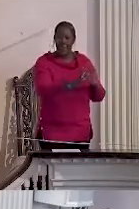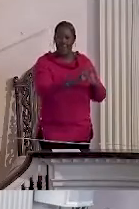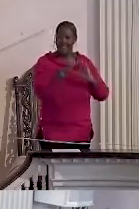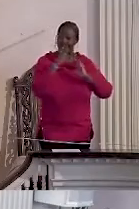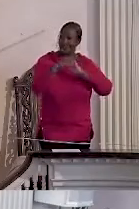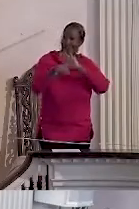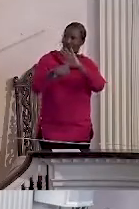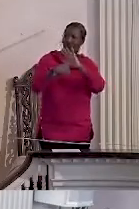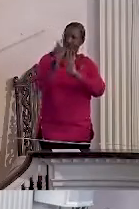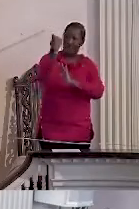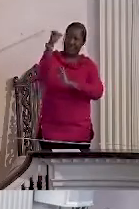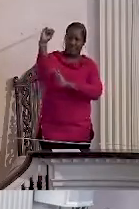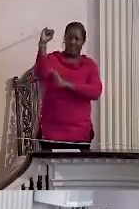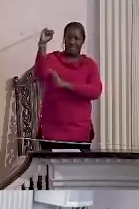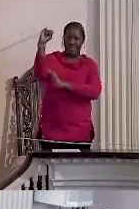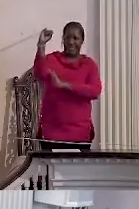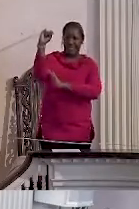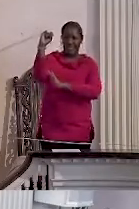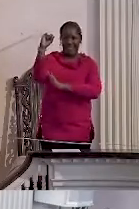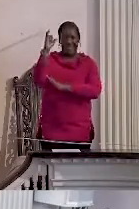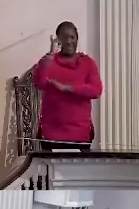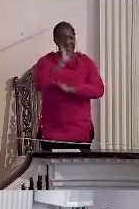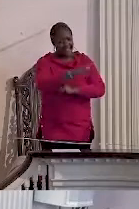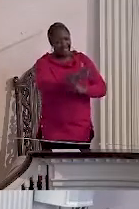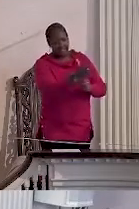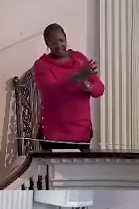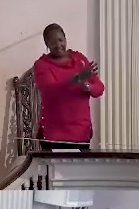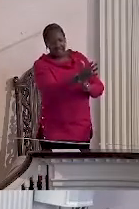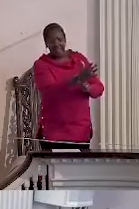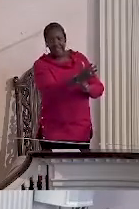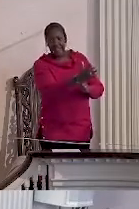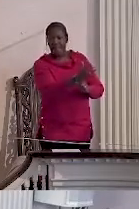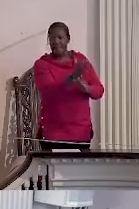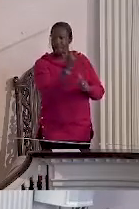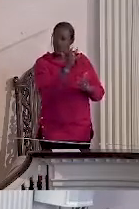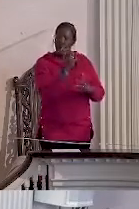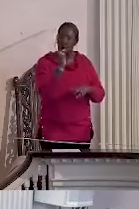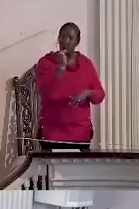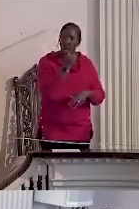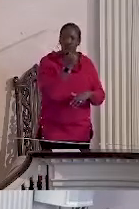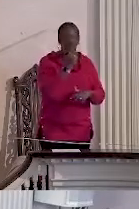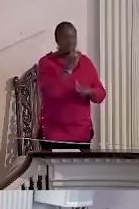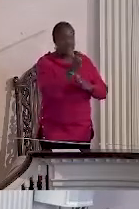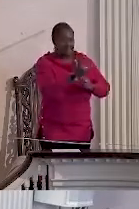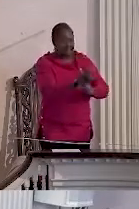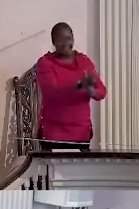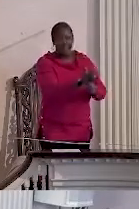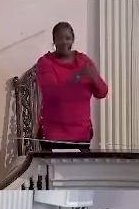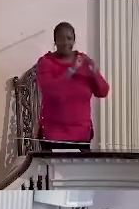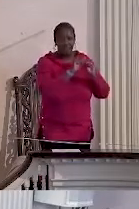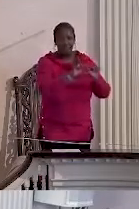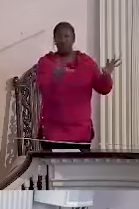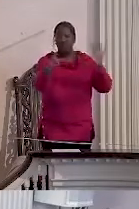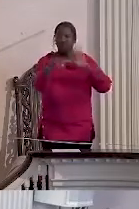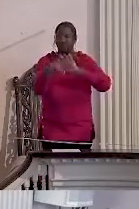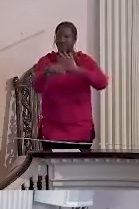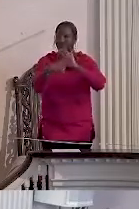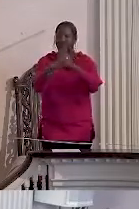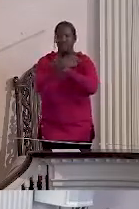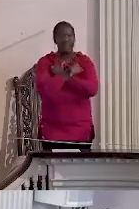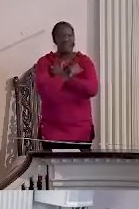resilience. We kindle this flame to nurture the fire of love and to spread it to